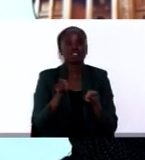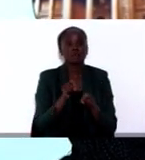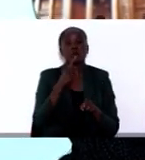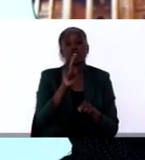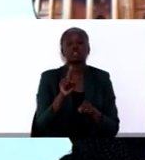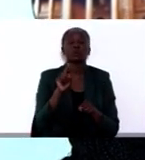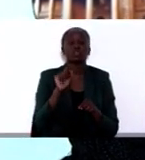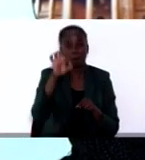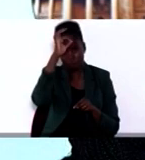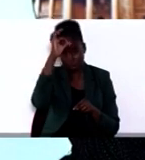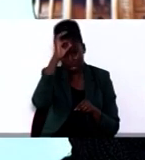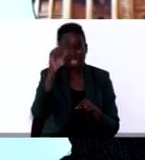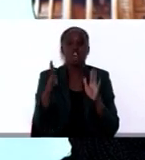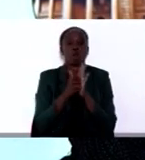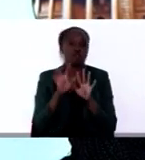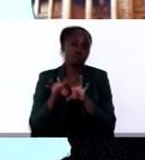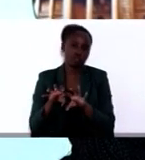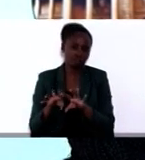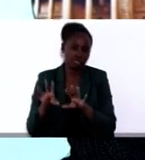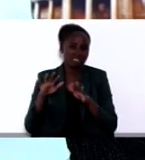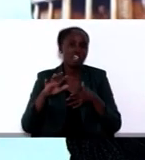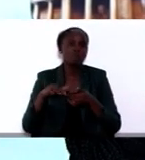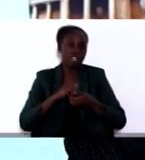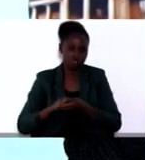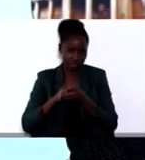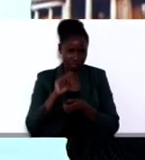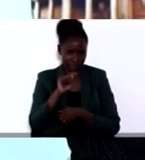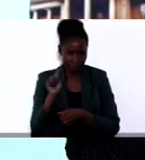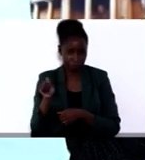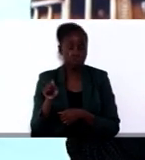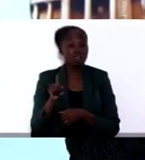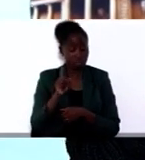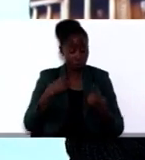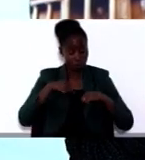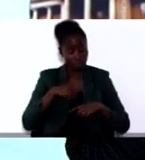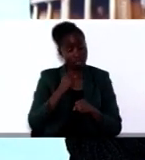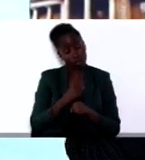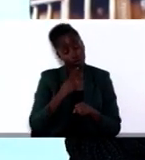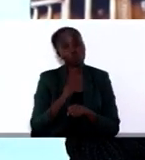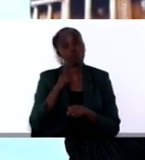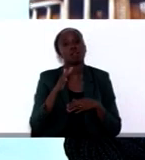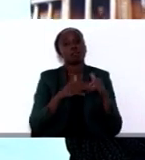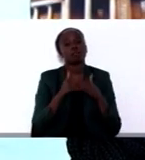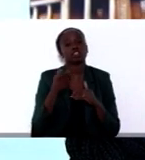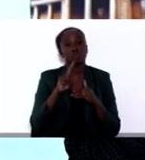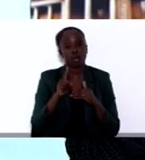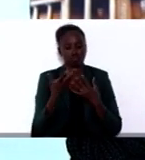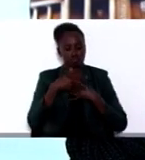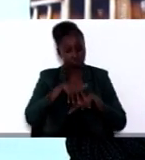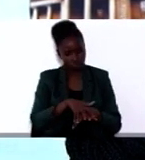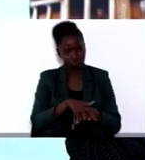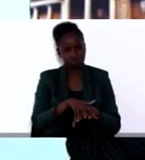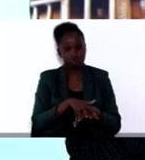law enforcement agencies. We will, in Gauteng, we will build an integrated command